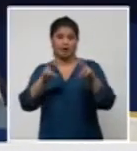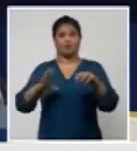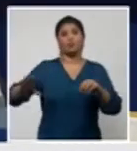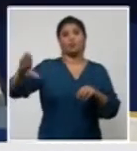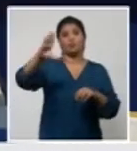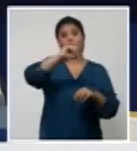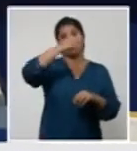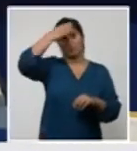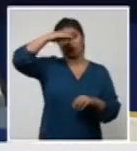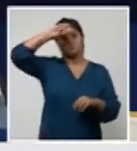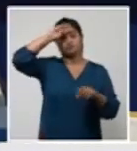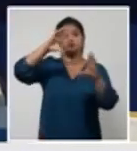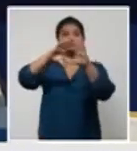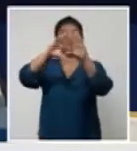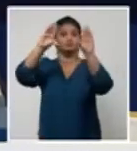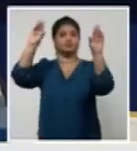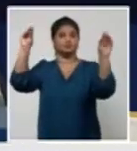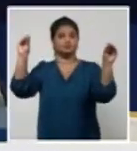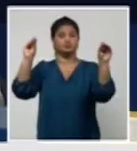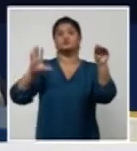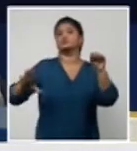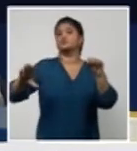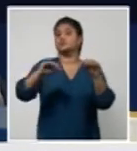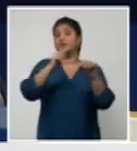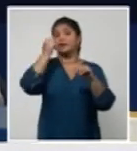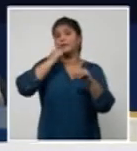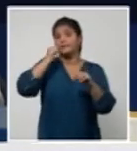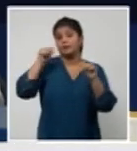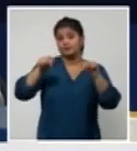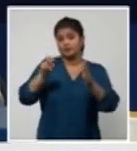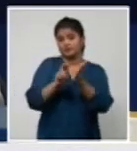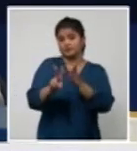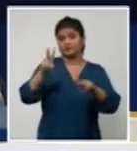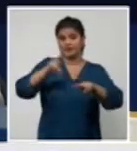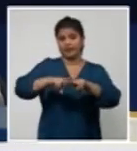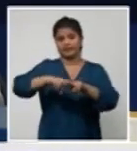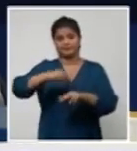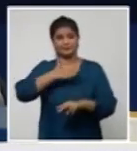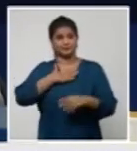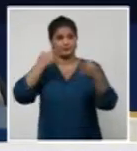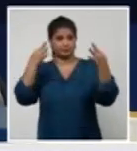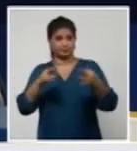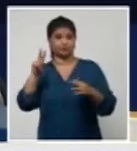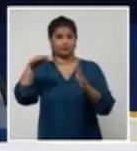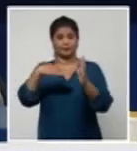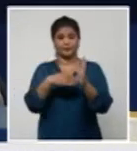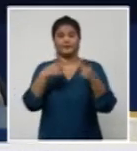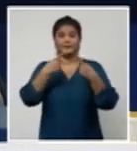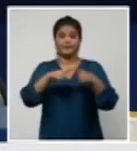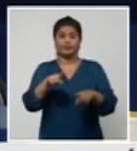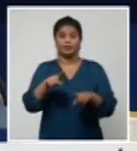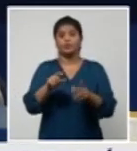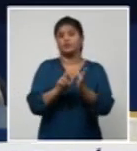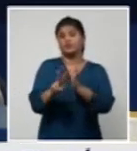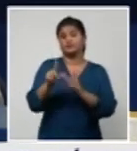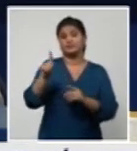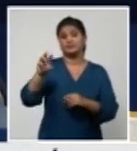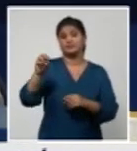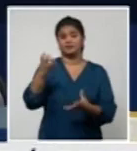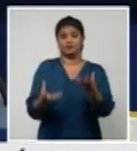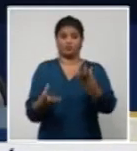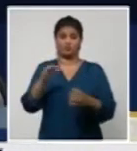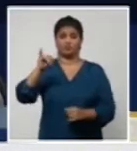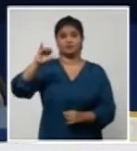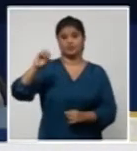The highest number in Havana with 2,000. 60 were processed in Cienfuegos, 81 from